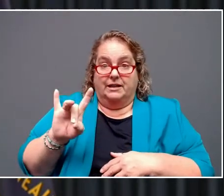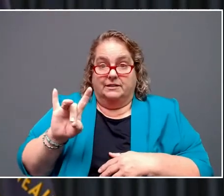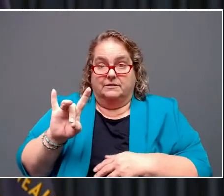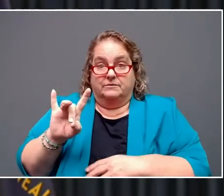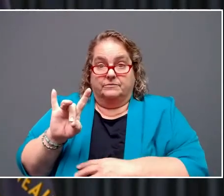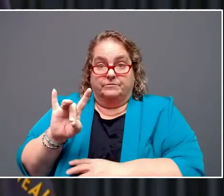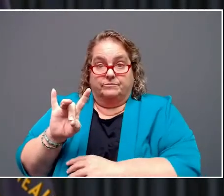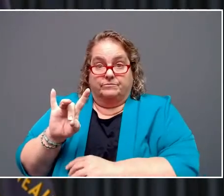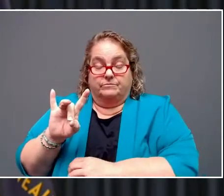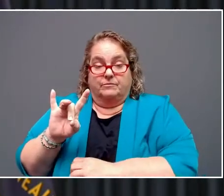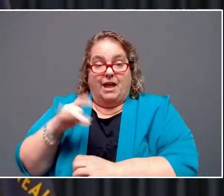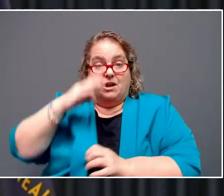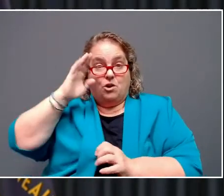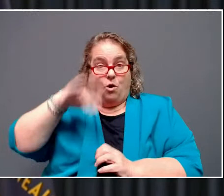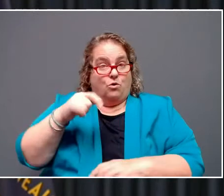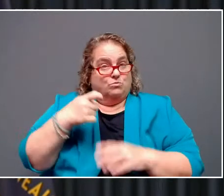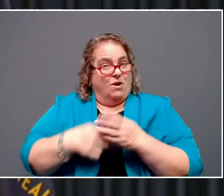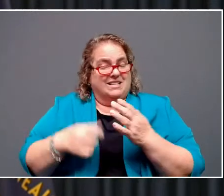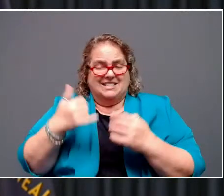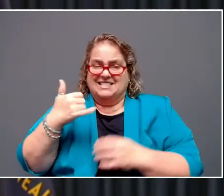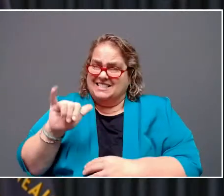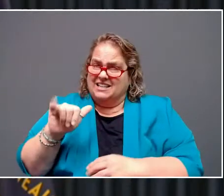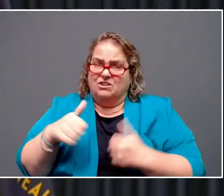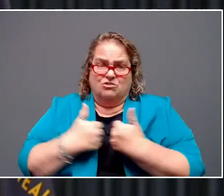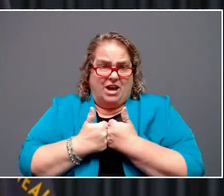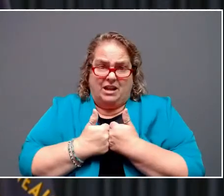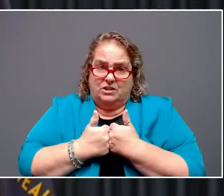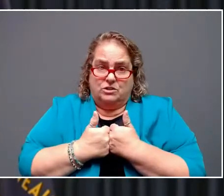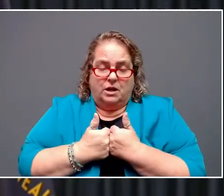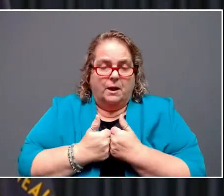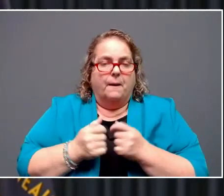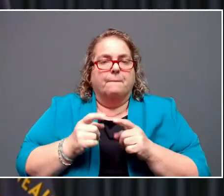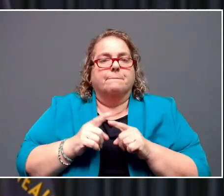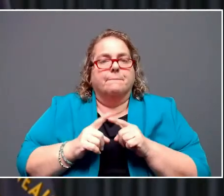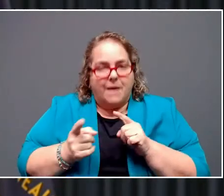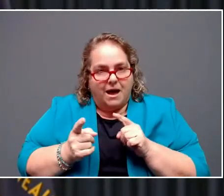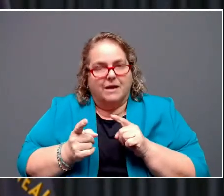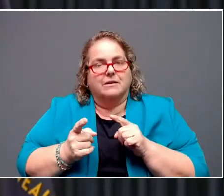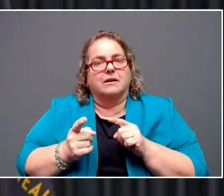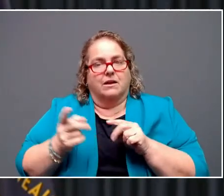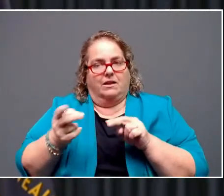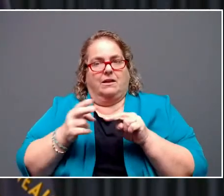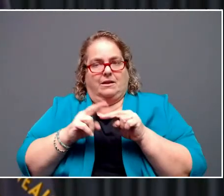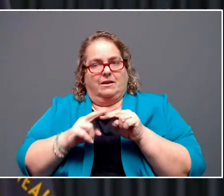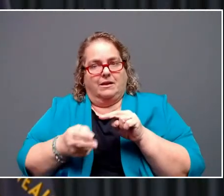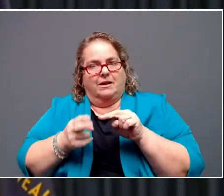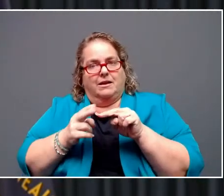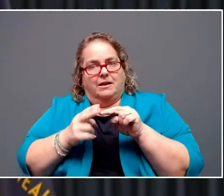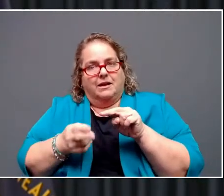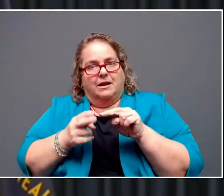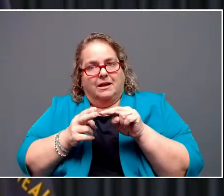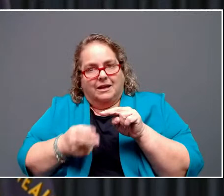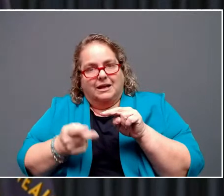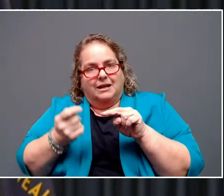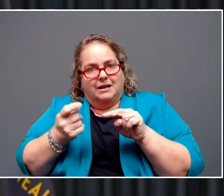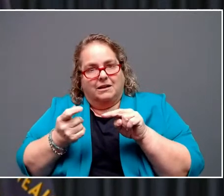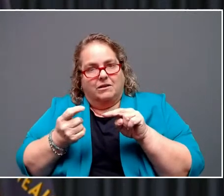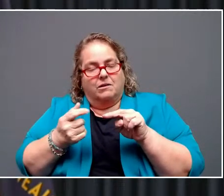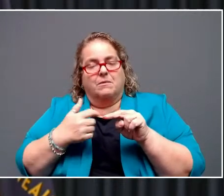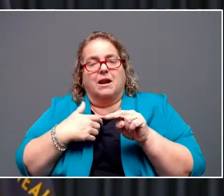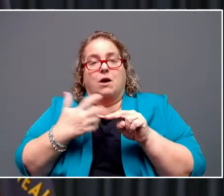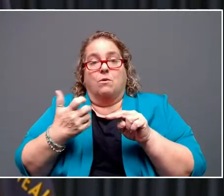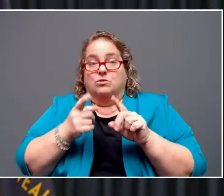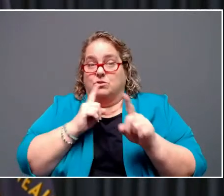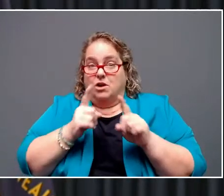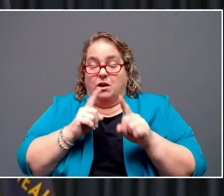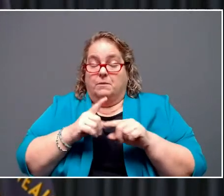that those prices are still challenging, but they're moving the right way. but I do want to talk because inflation is still with